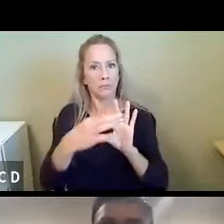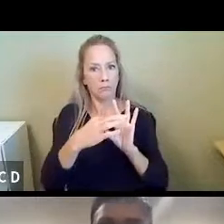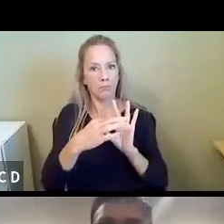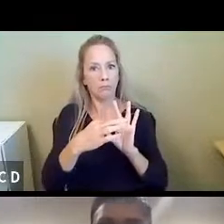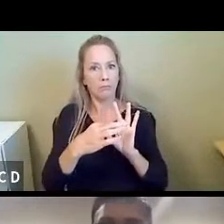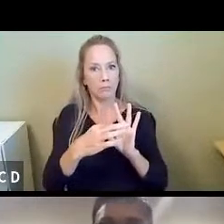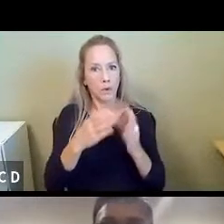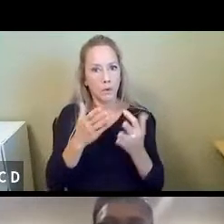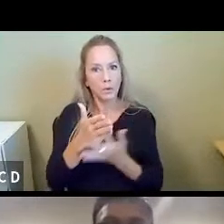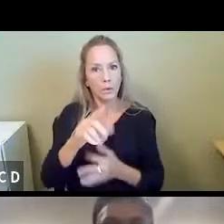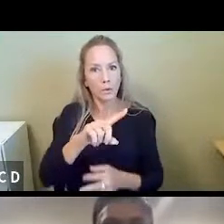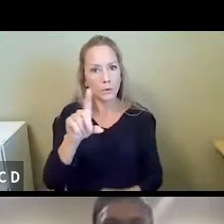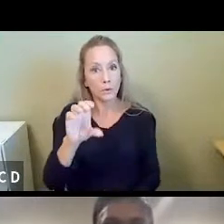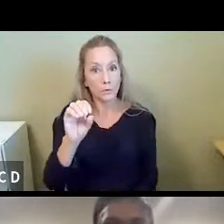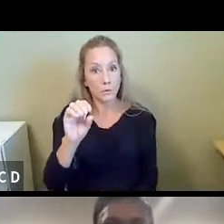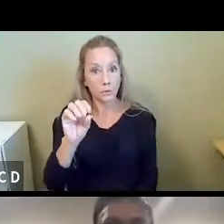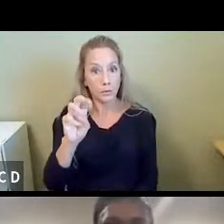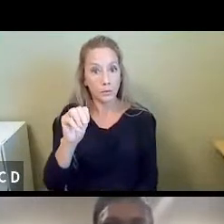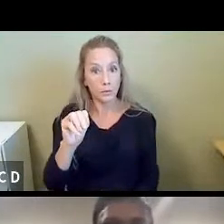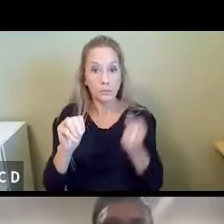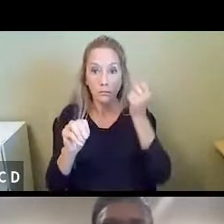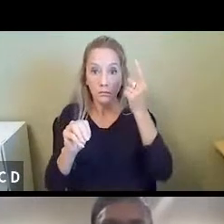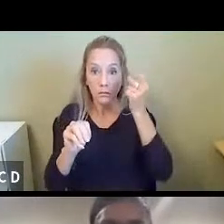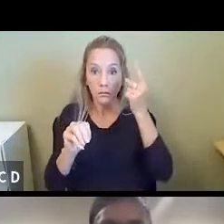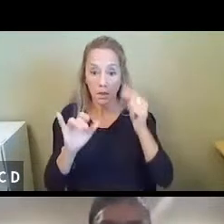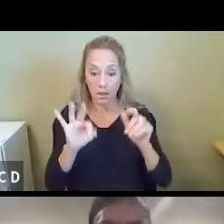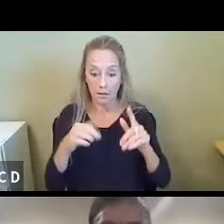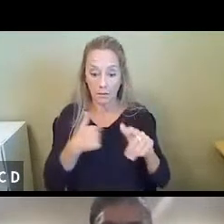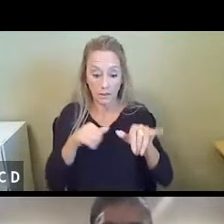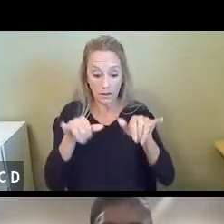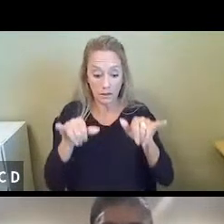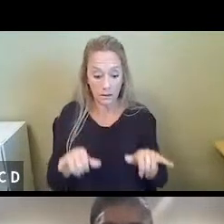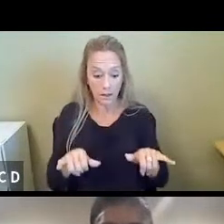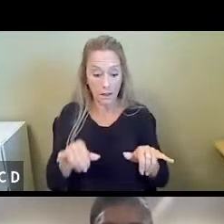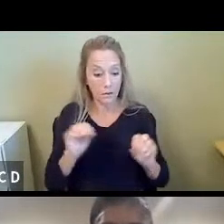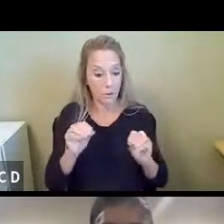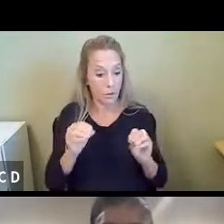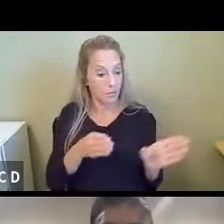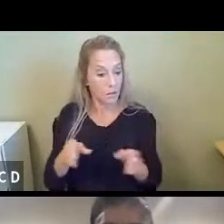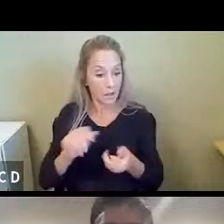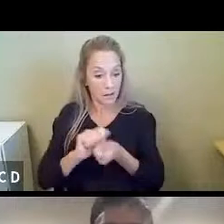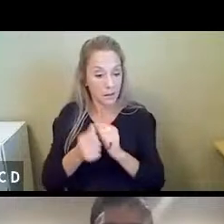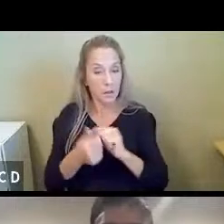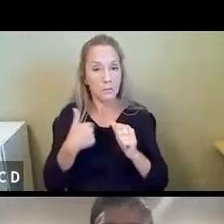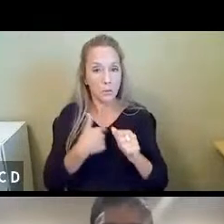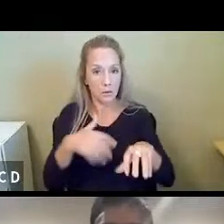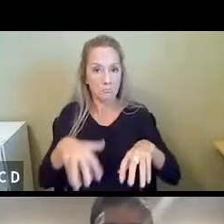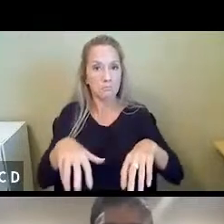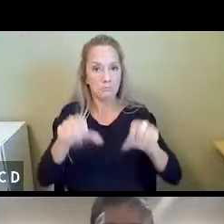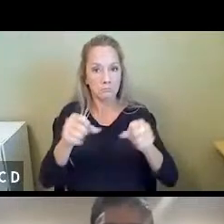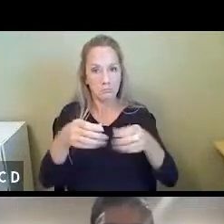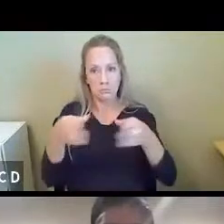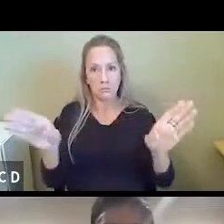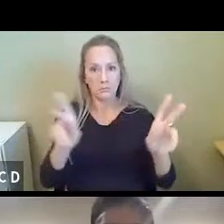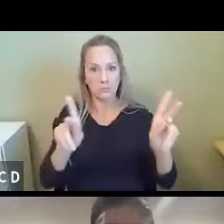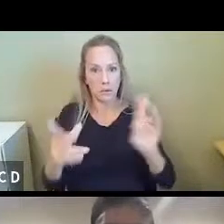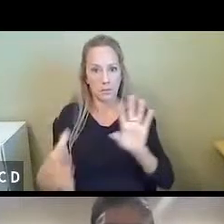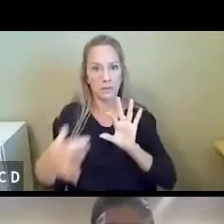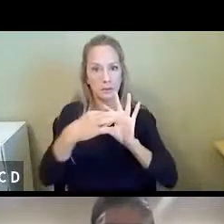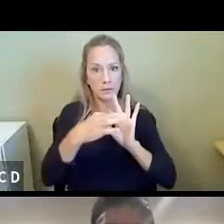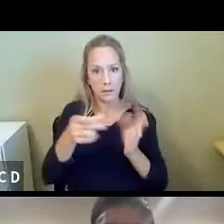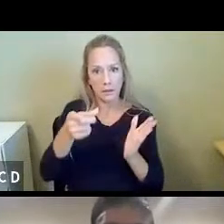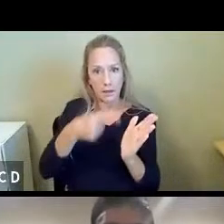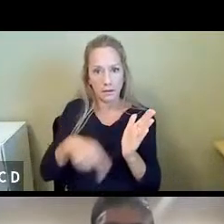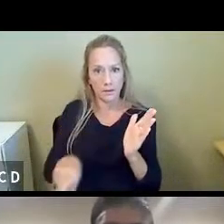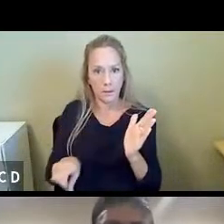could do that. So provided that we don't change anything, it would be next week. And again, this is really for information